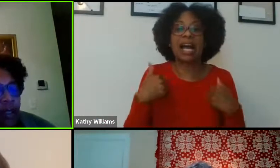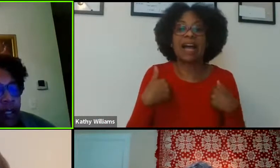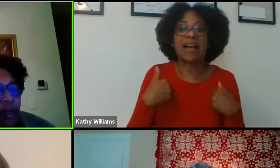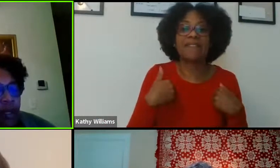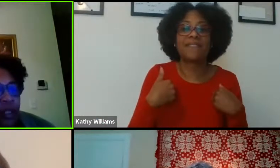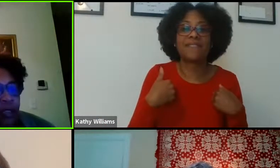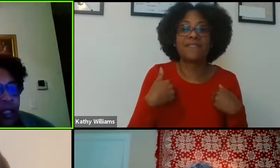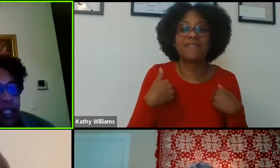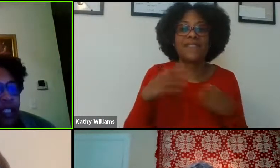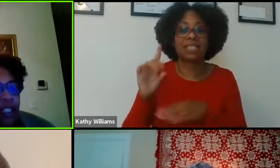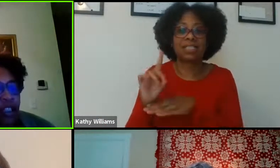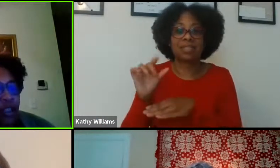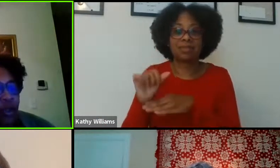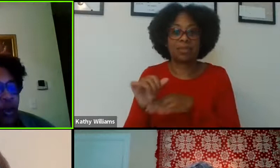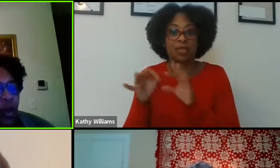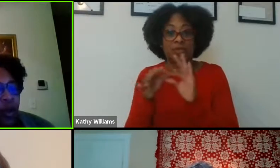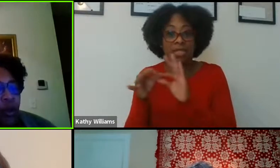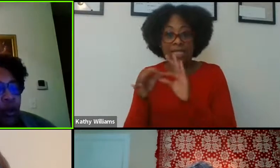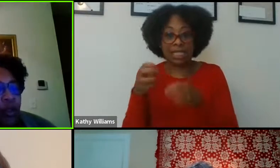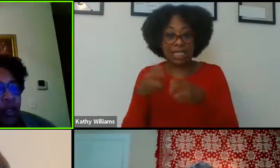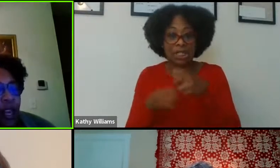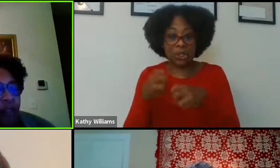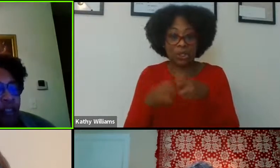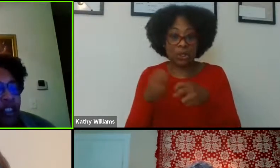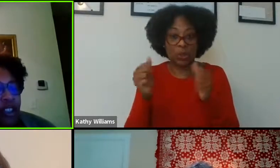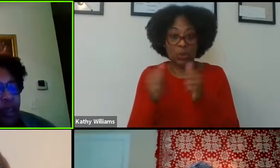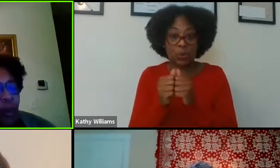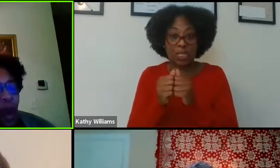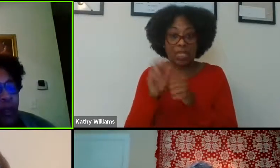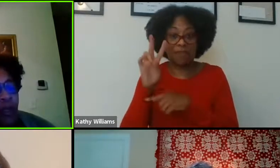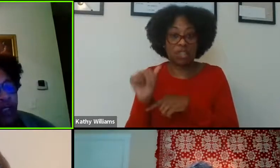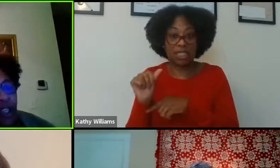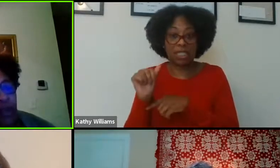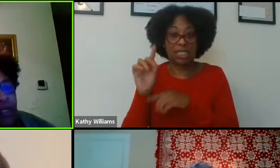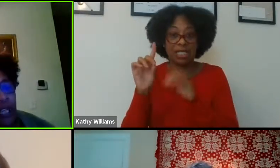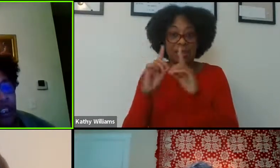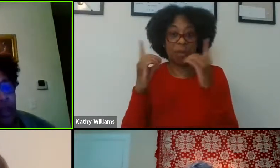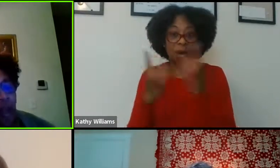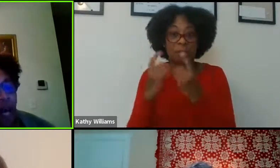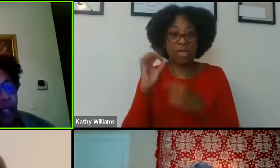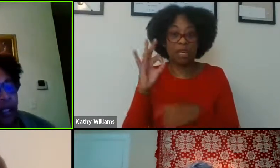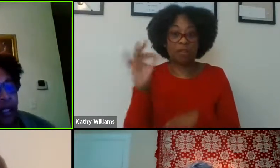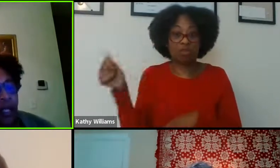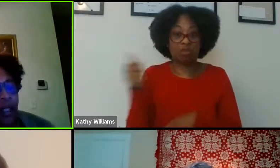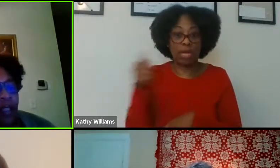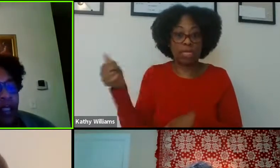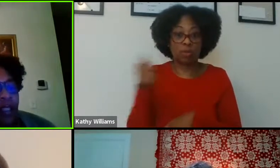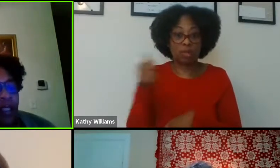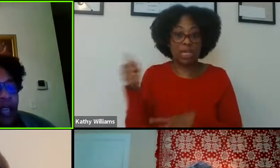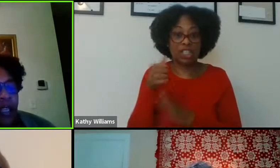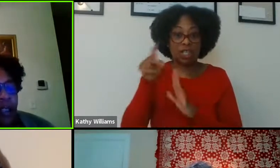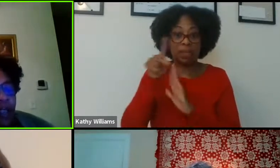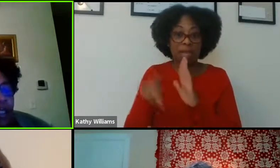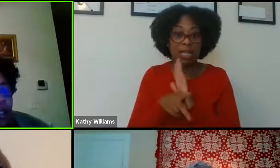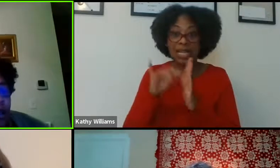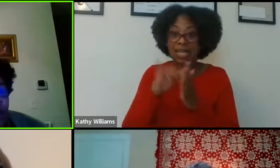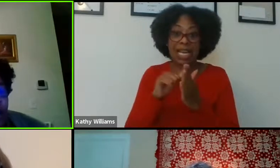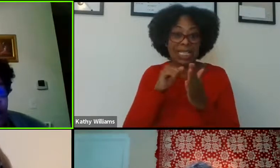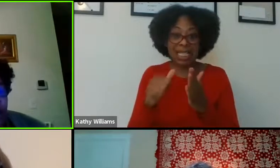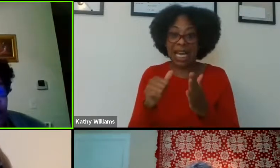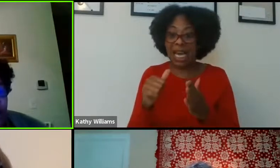have a disability related issue with a Virginia Department of Transportation policy that does not give